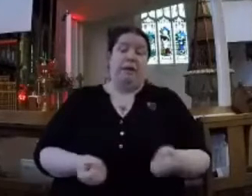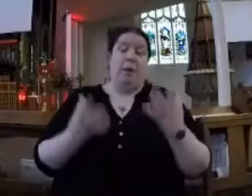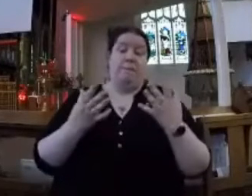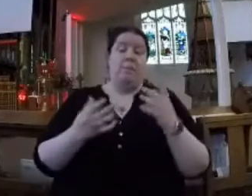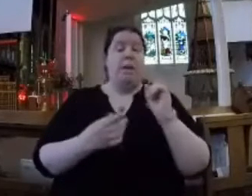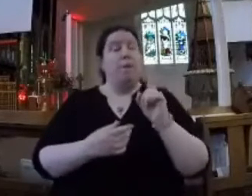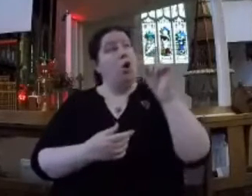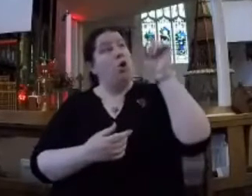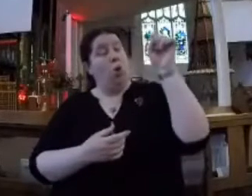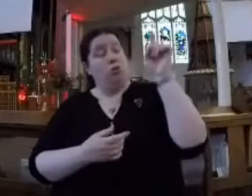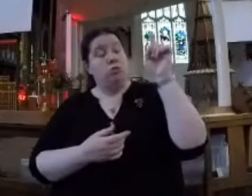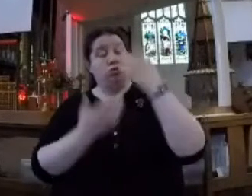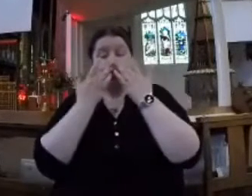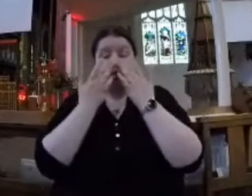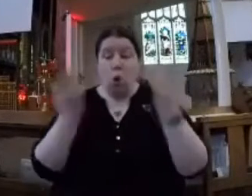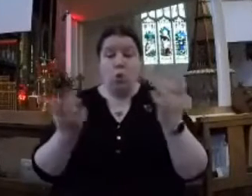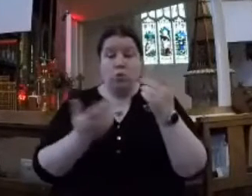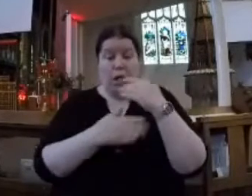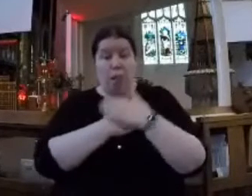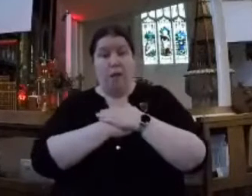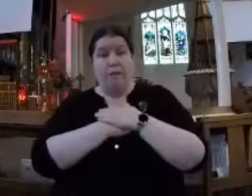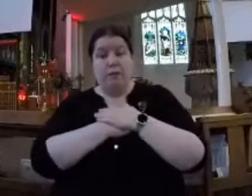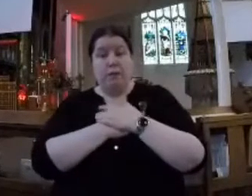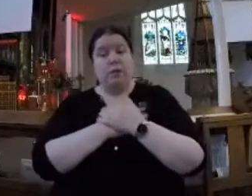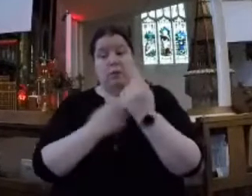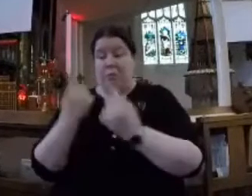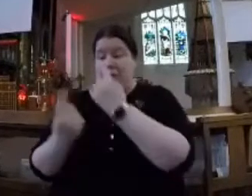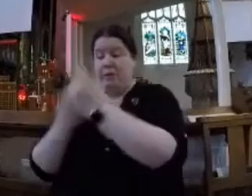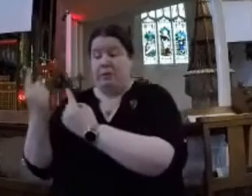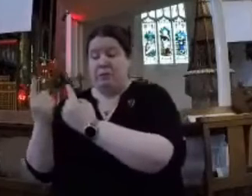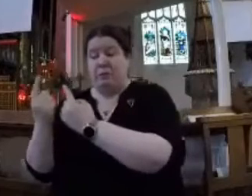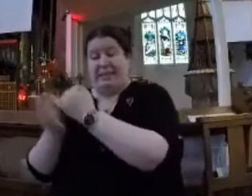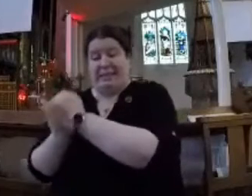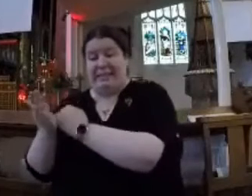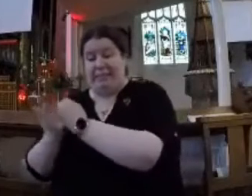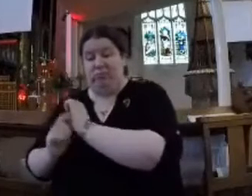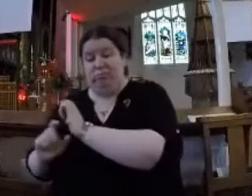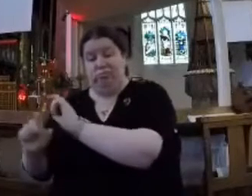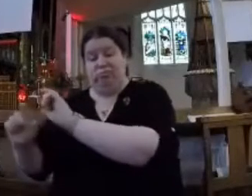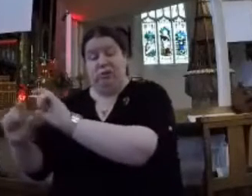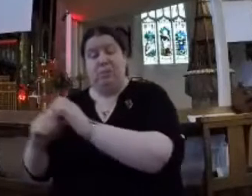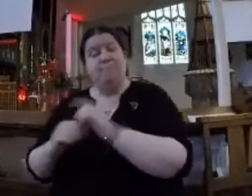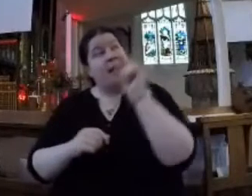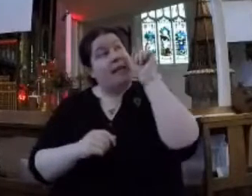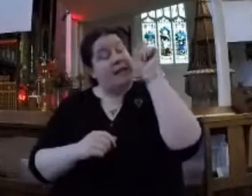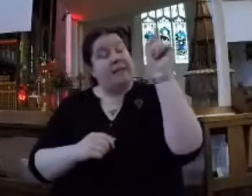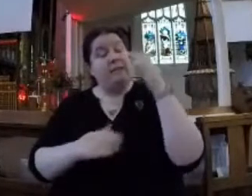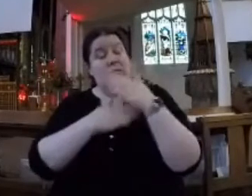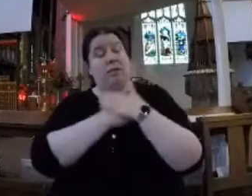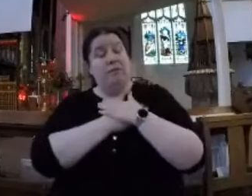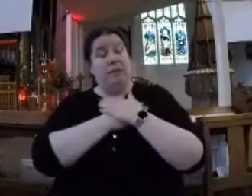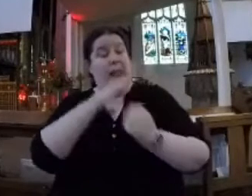his love for us in this. He died for us while we were still sinners. His love is